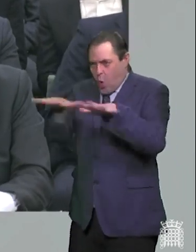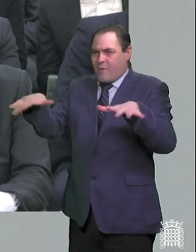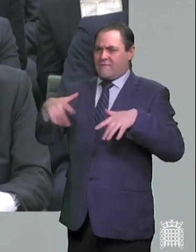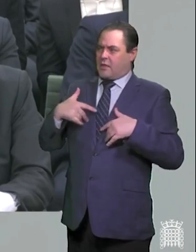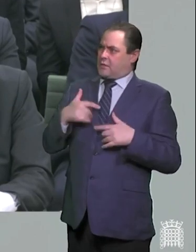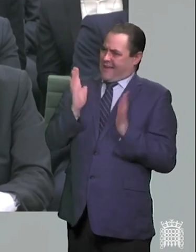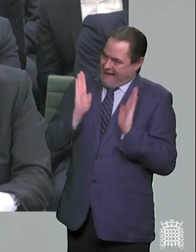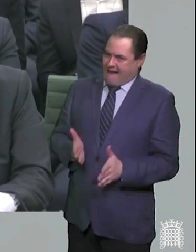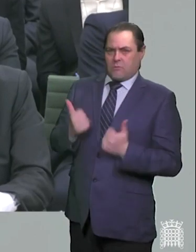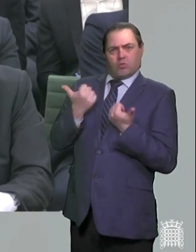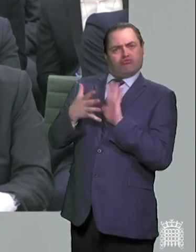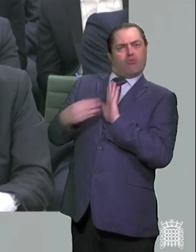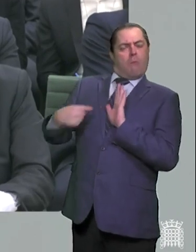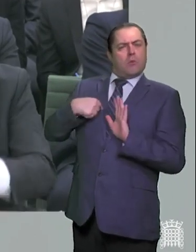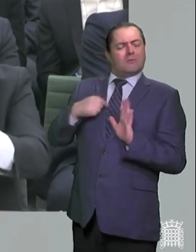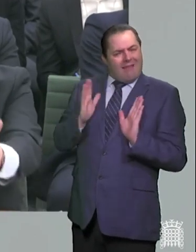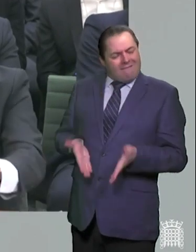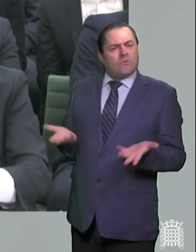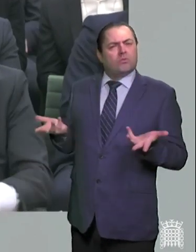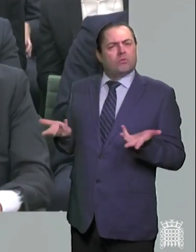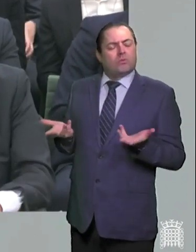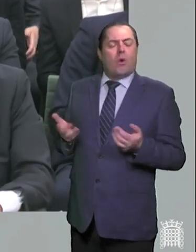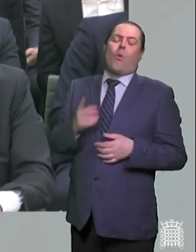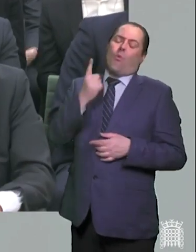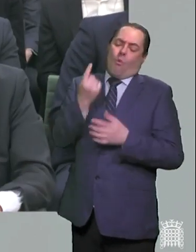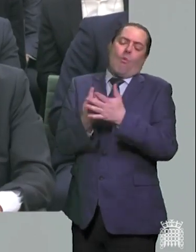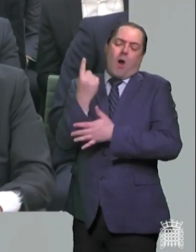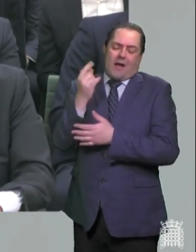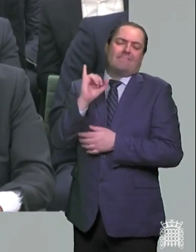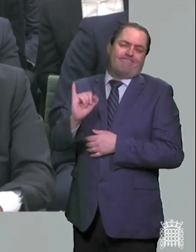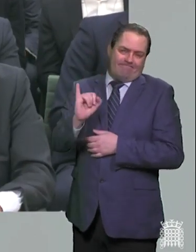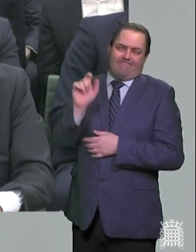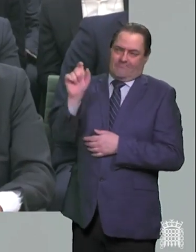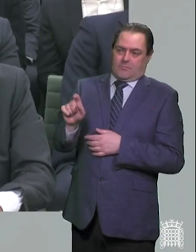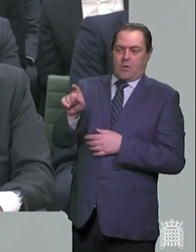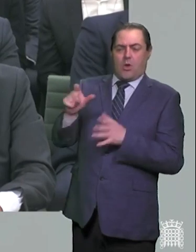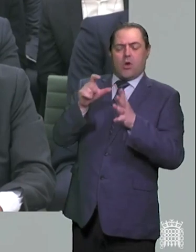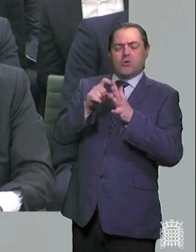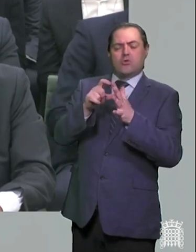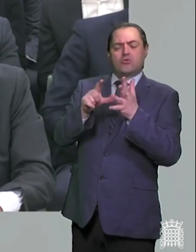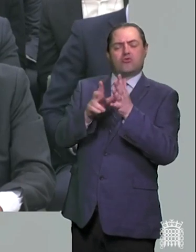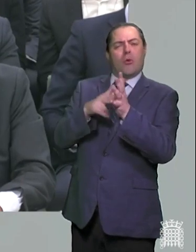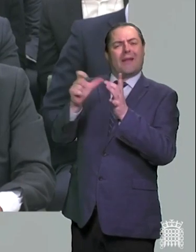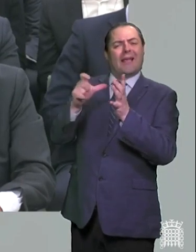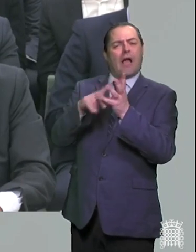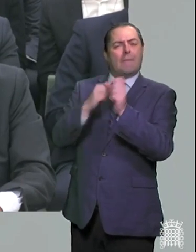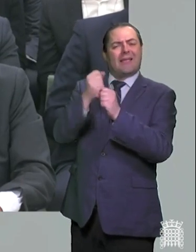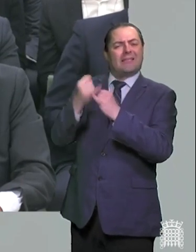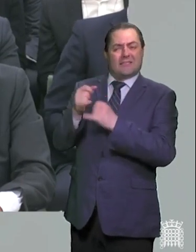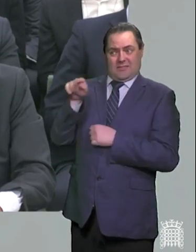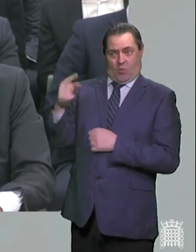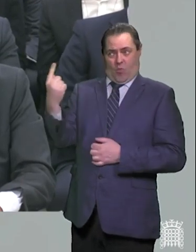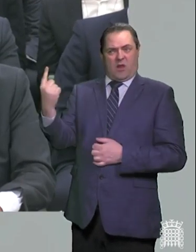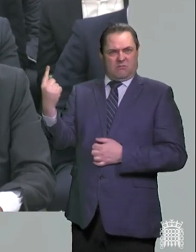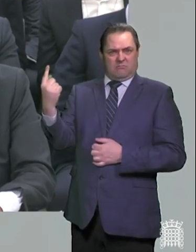the public to do. There's only one exception, of course, and that's the testimony of Dominic Cummings, which is unsupported by